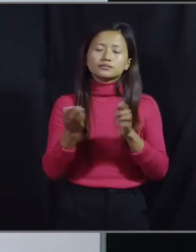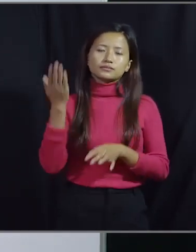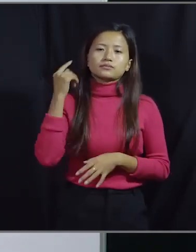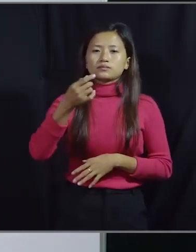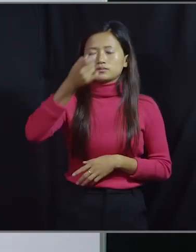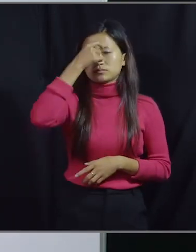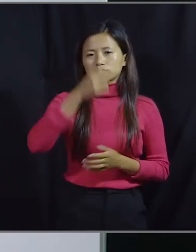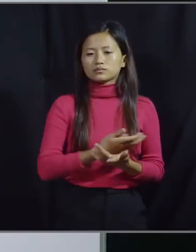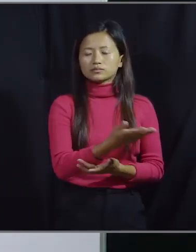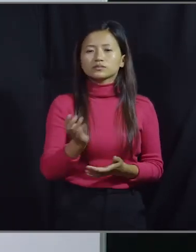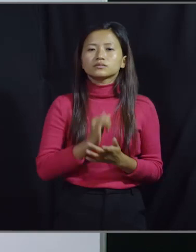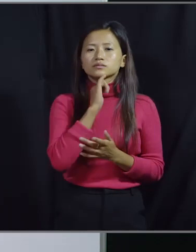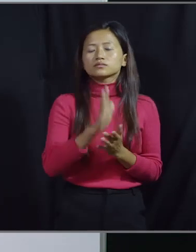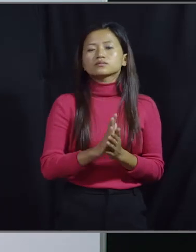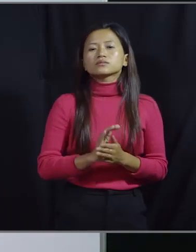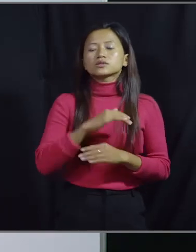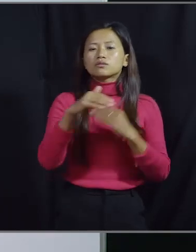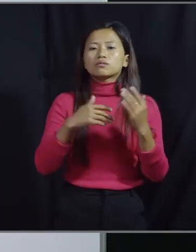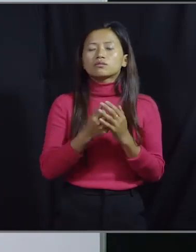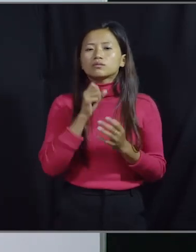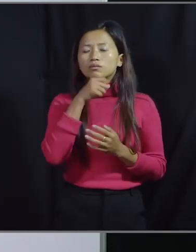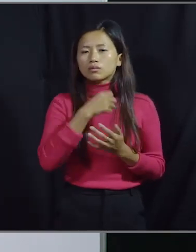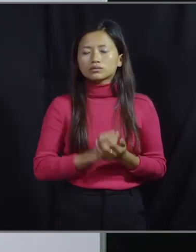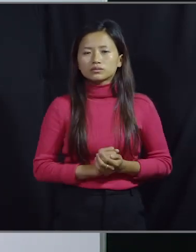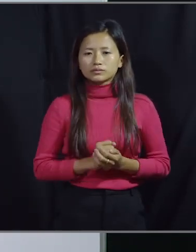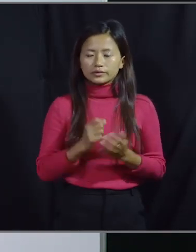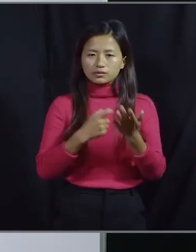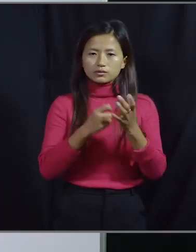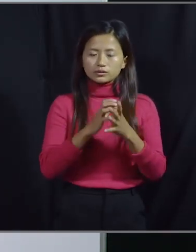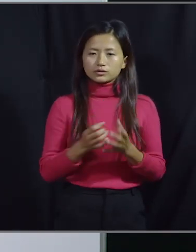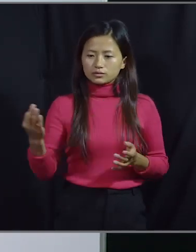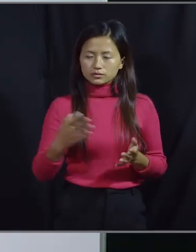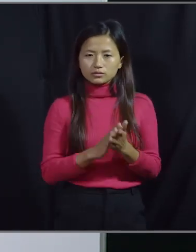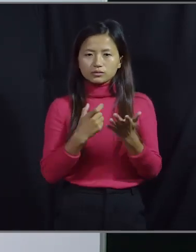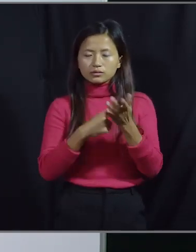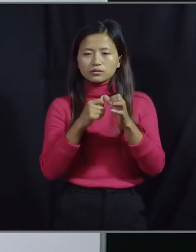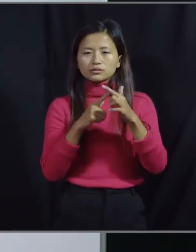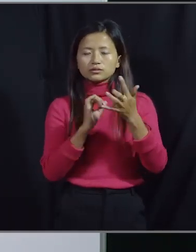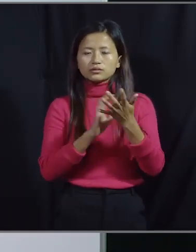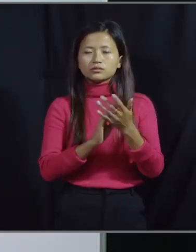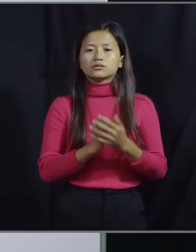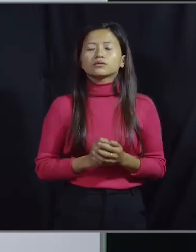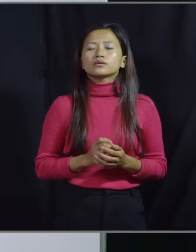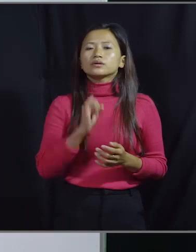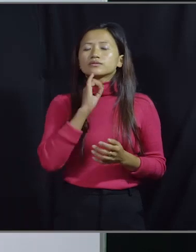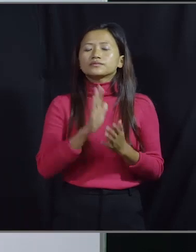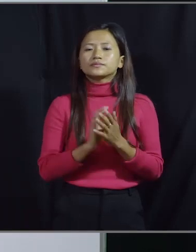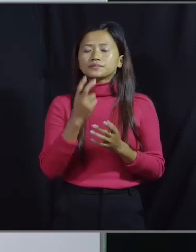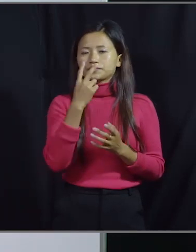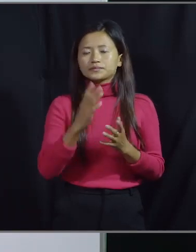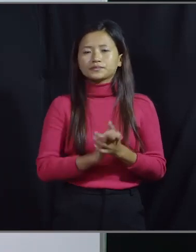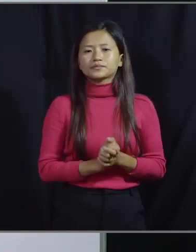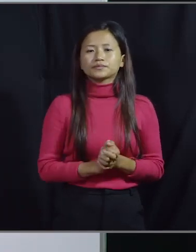problems, there is also old ratio and new ratio, where the old ratio is 5:3:2